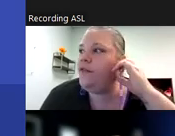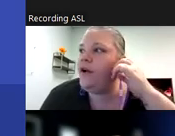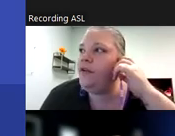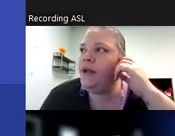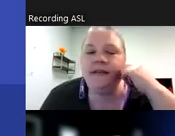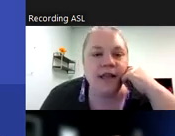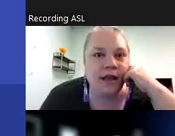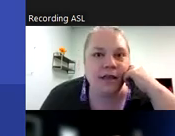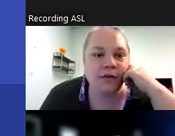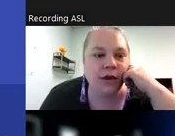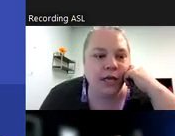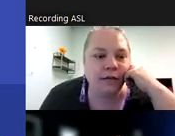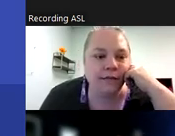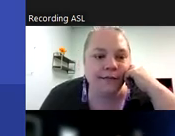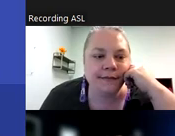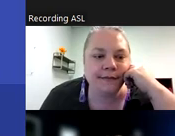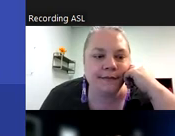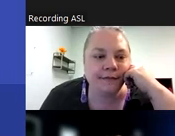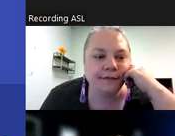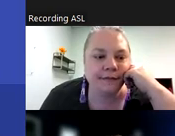So far, everybody's in. I think we're good.